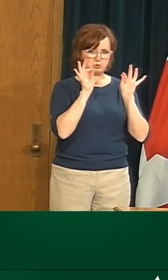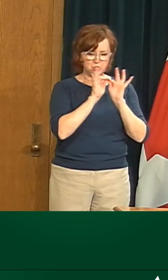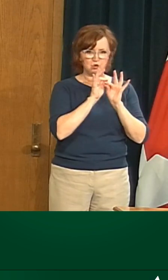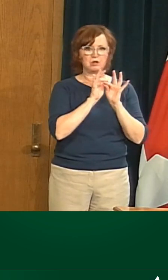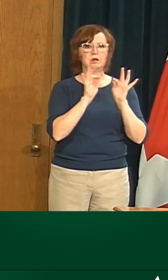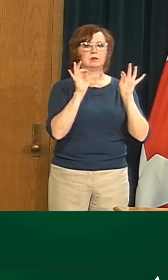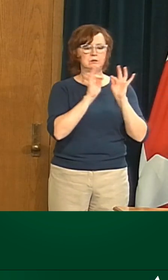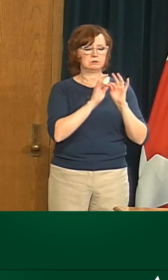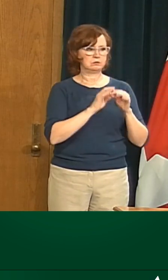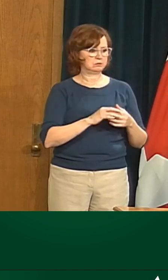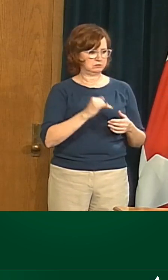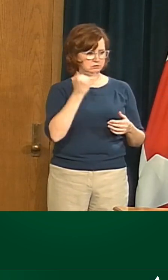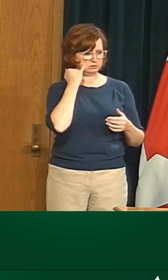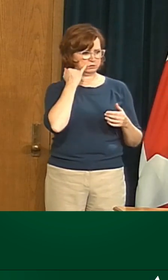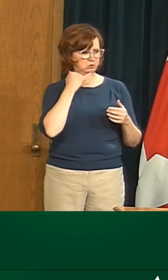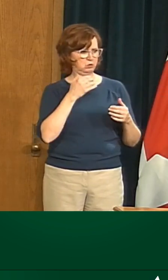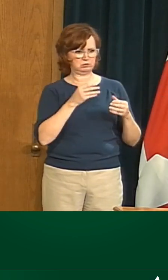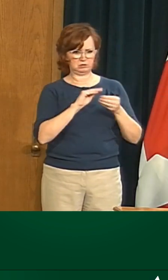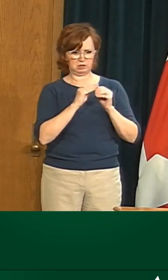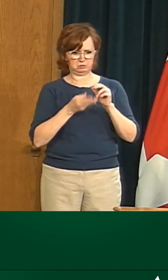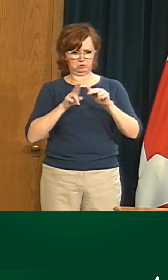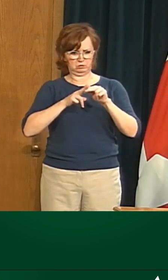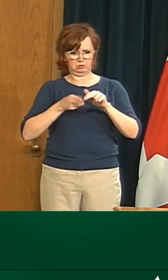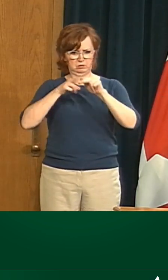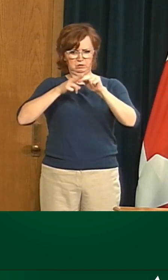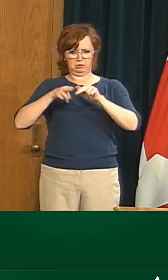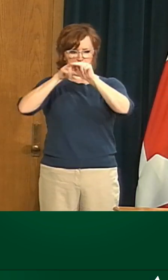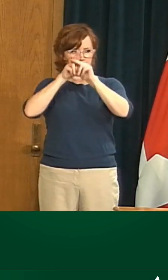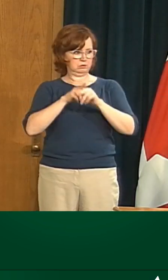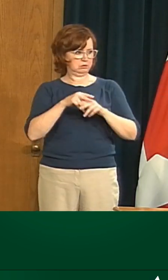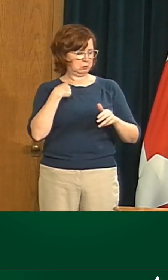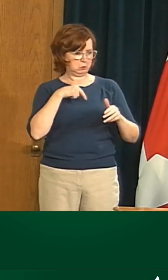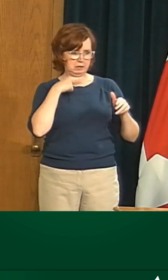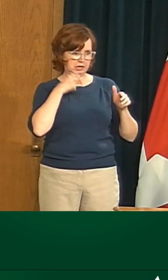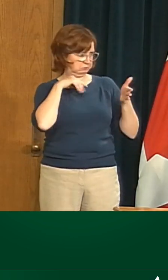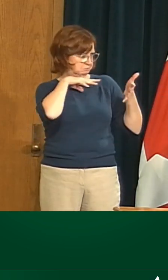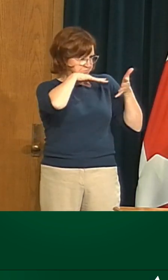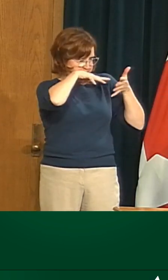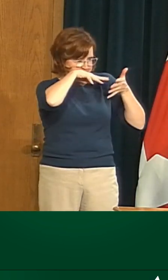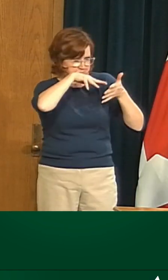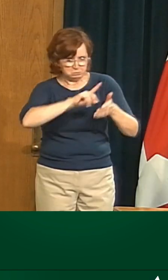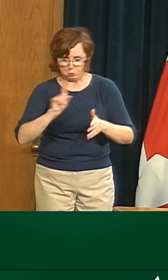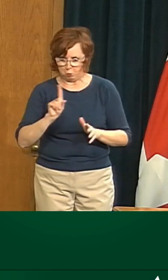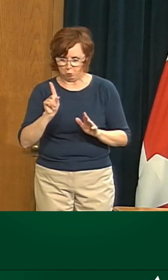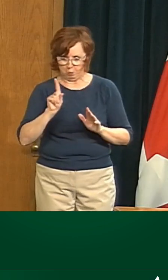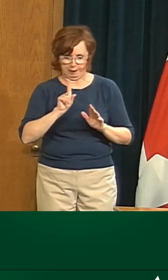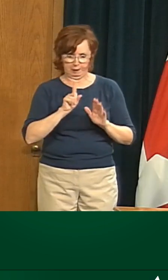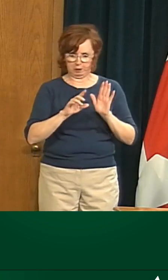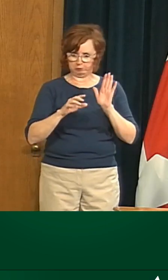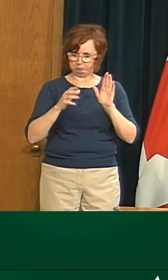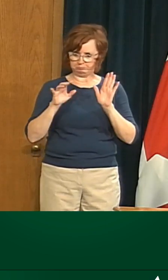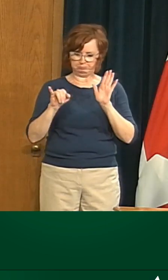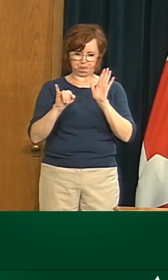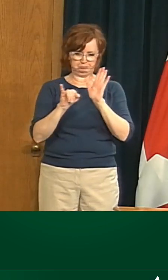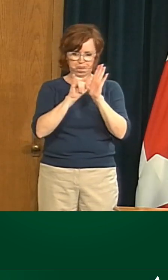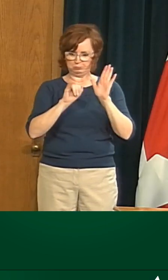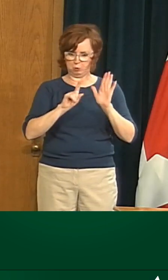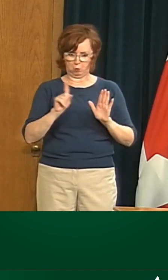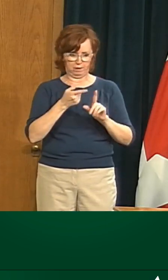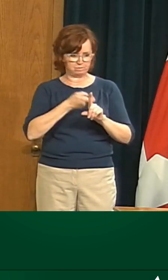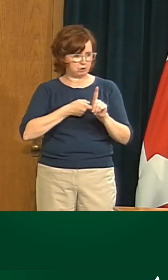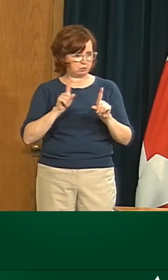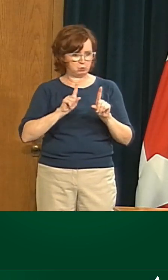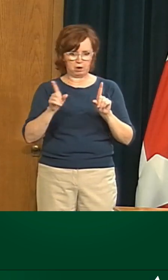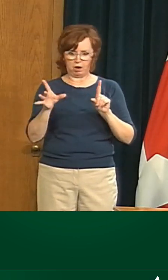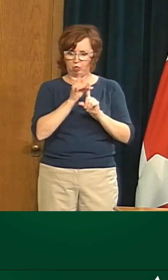community transmissions popping all over the place, we still need to go deep into the case contact investigation. We were discussing earlier that all of